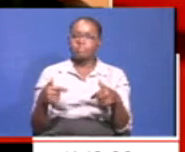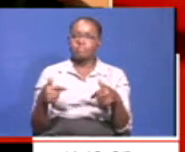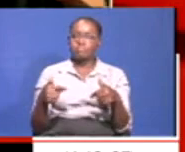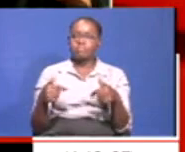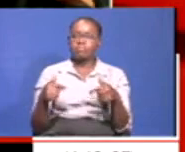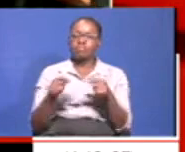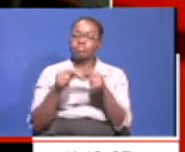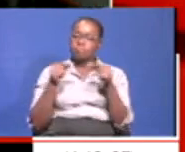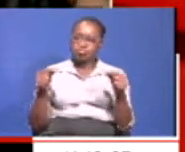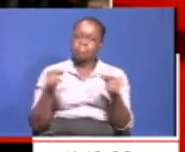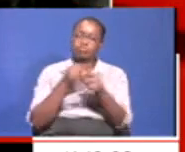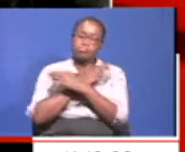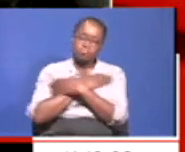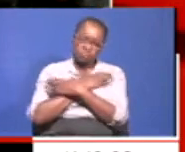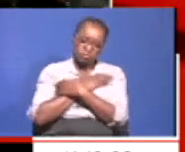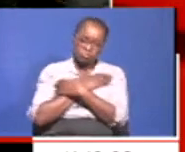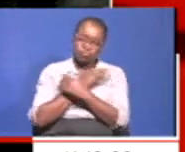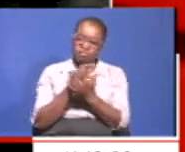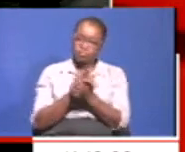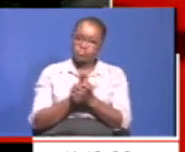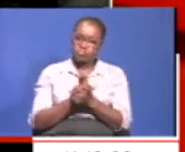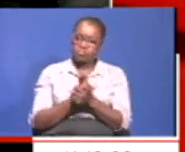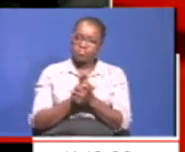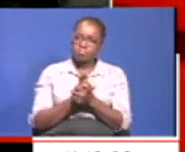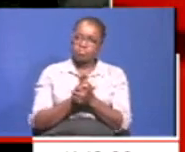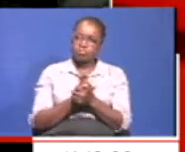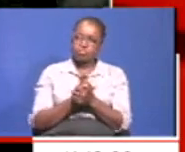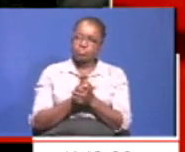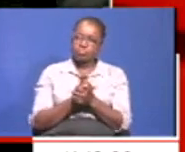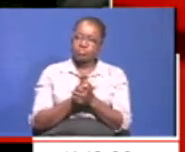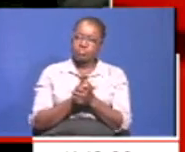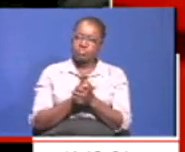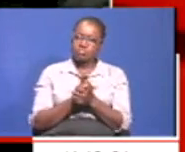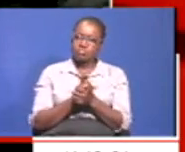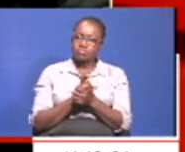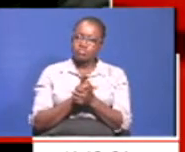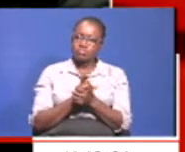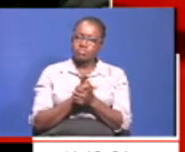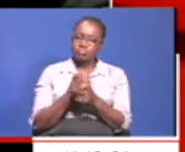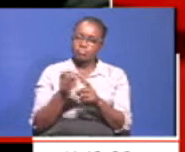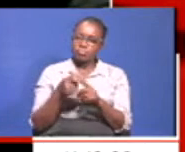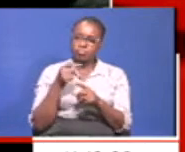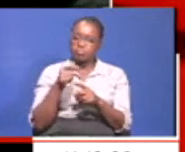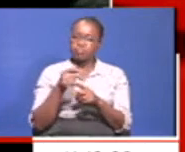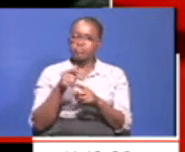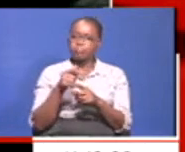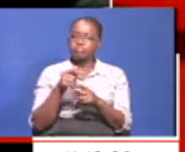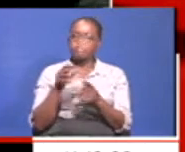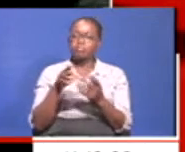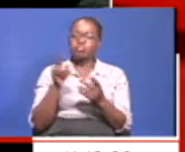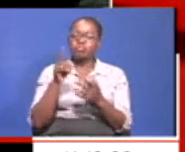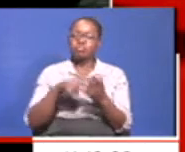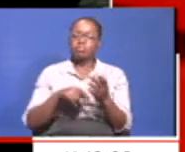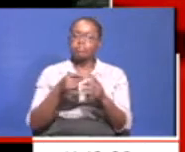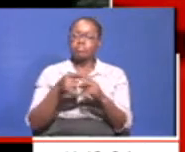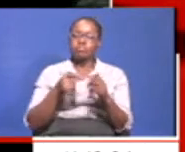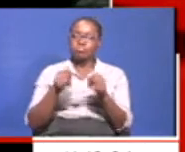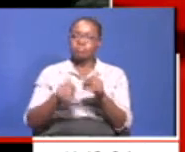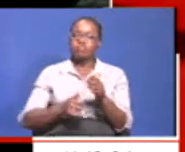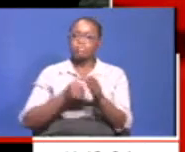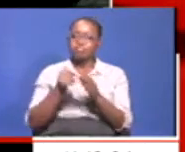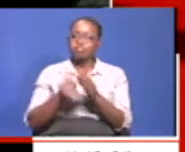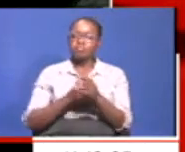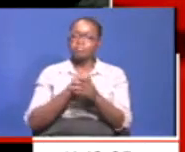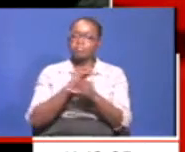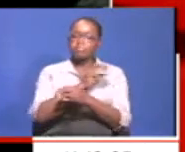friends. So after the Lioness rally, you did give us, what you picked up from that tire clinic. So actually now tell us